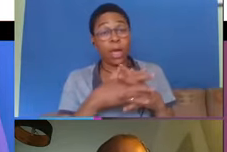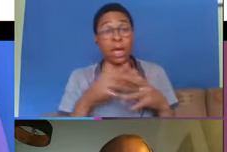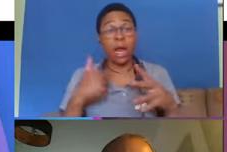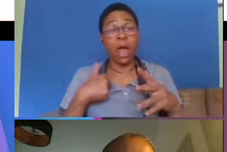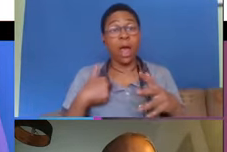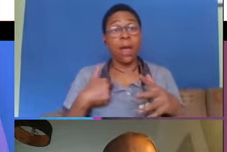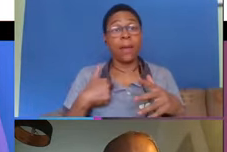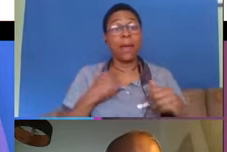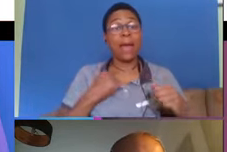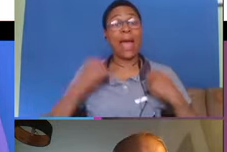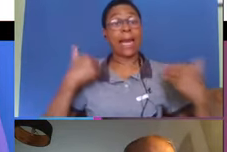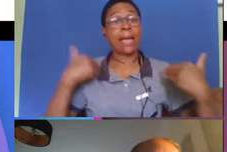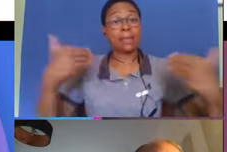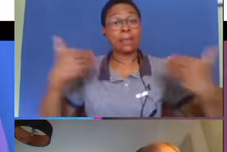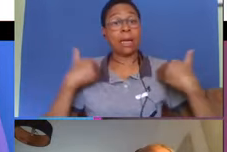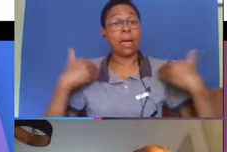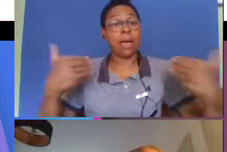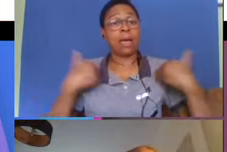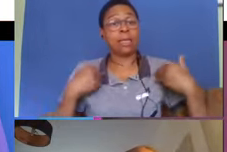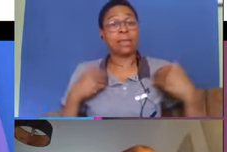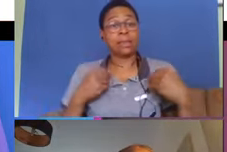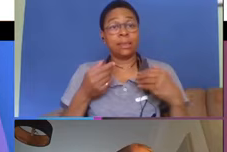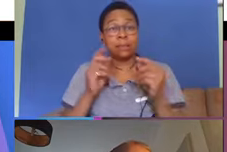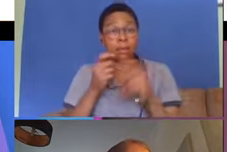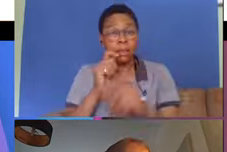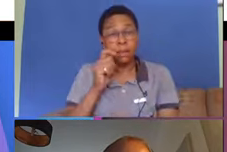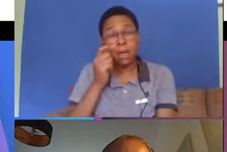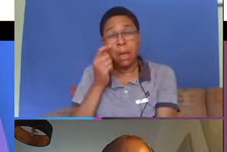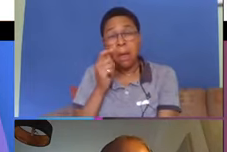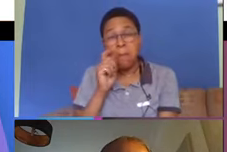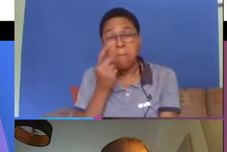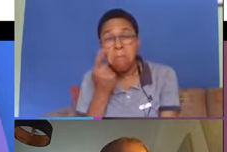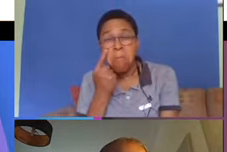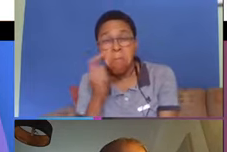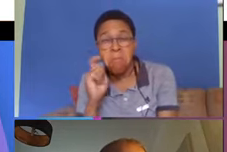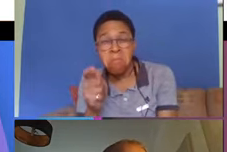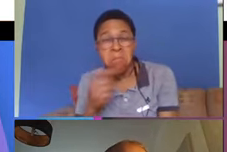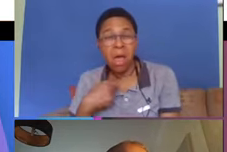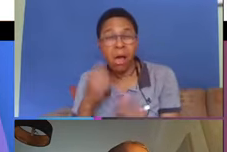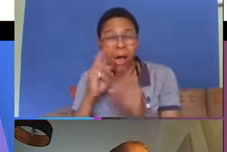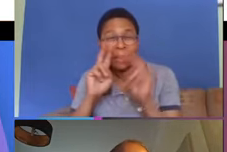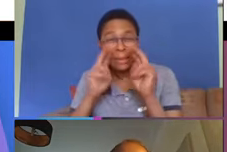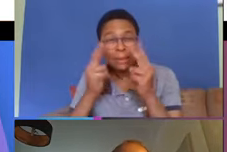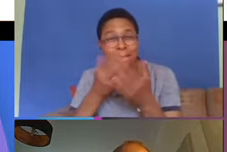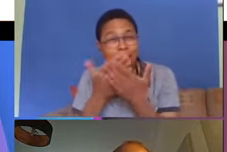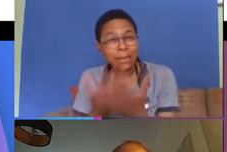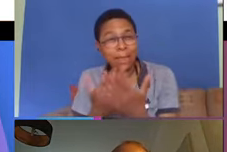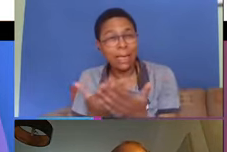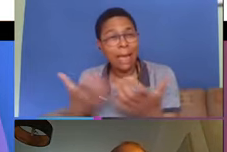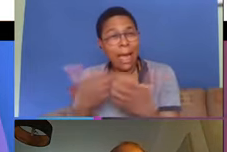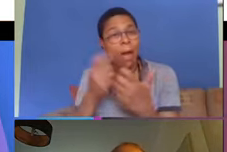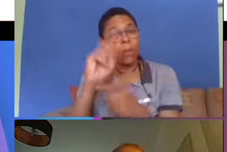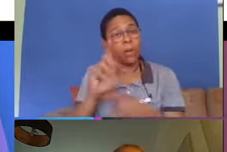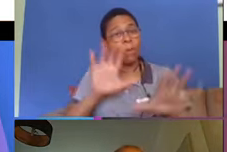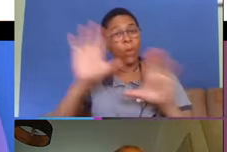dancers. So we're going to have a look at some of the research that has come out